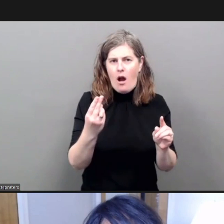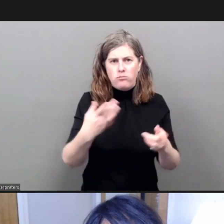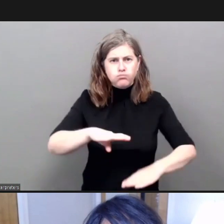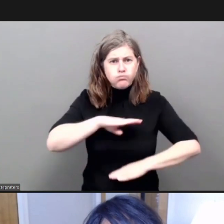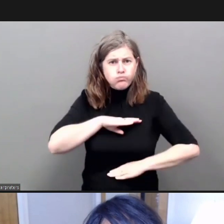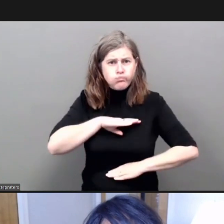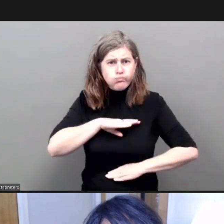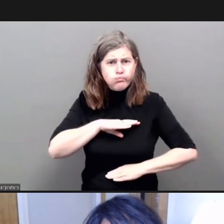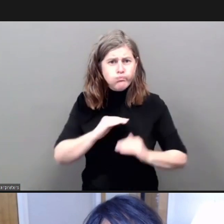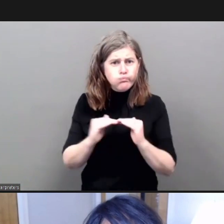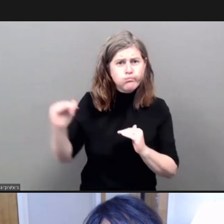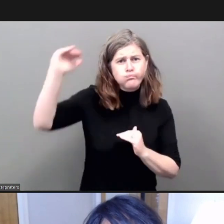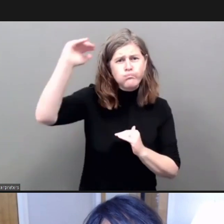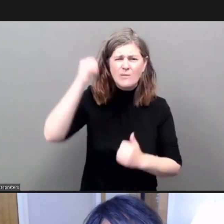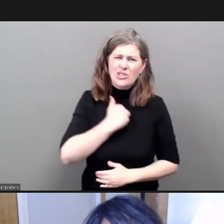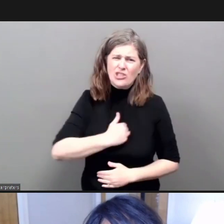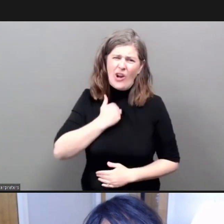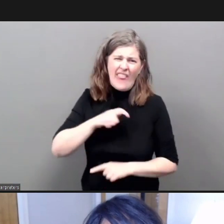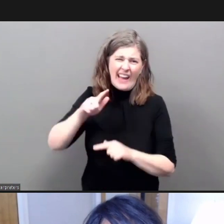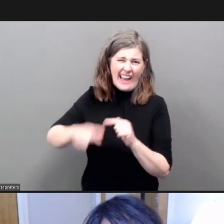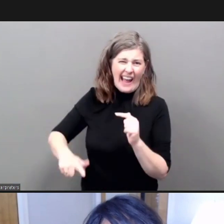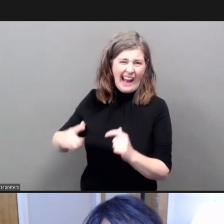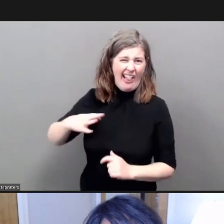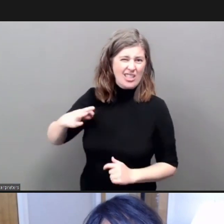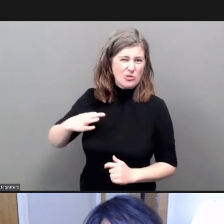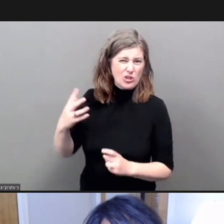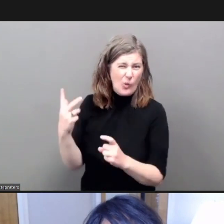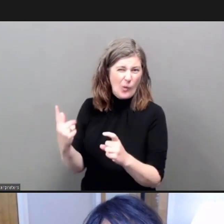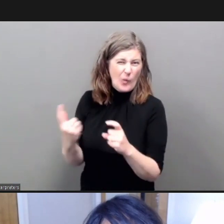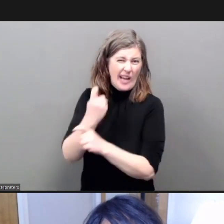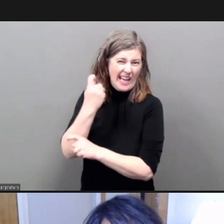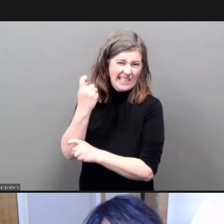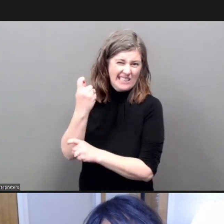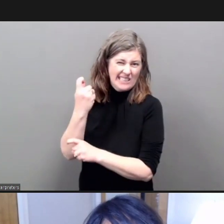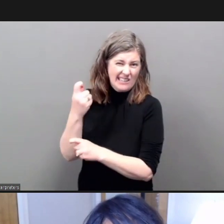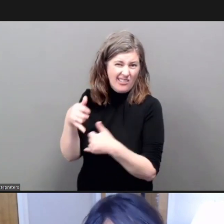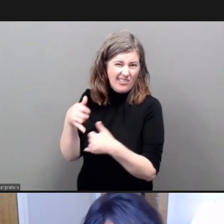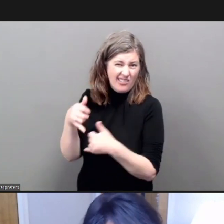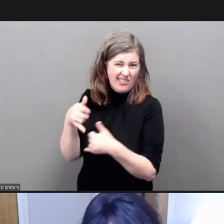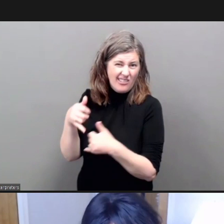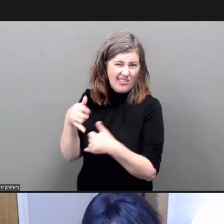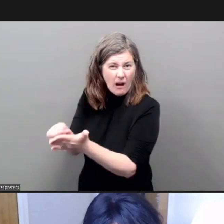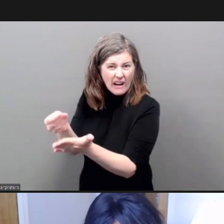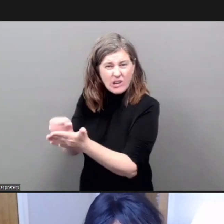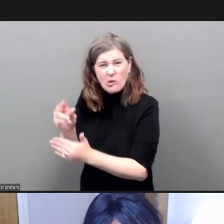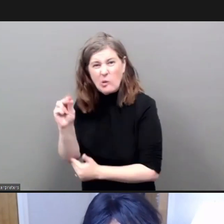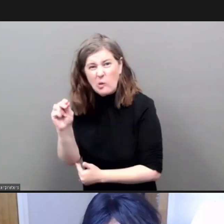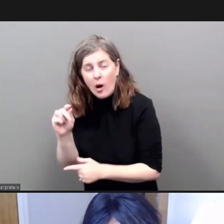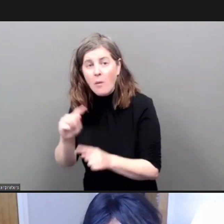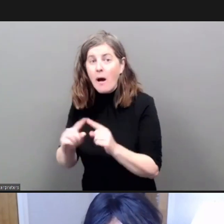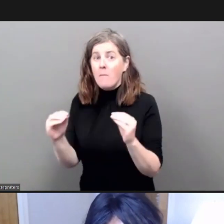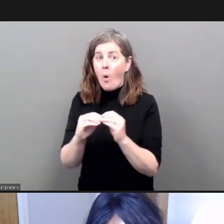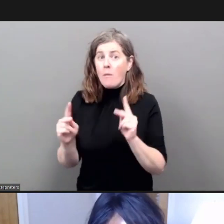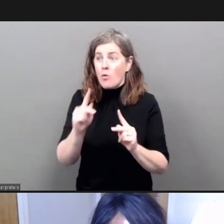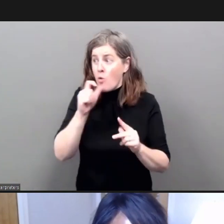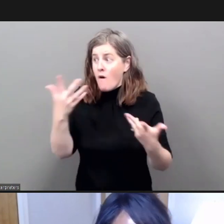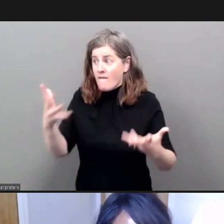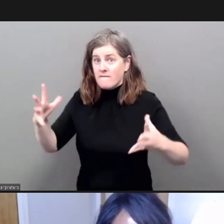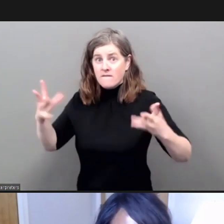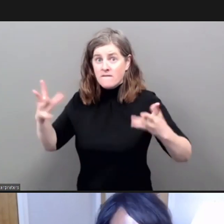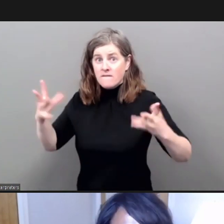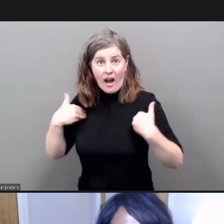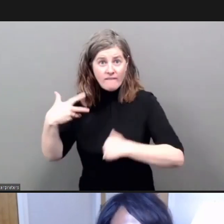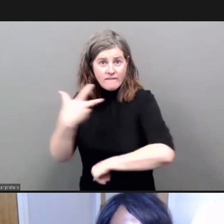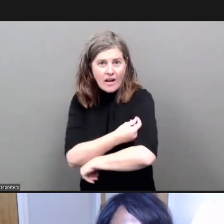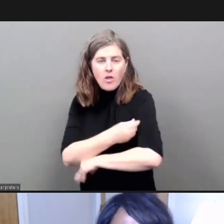camper. I'm sorry that they're not eligible for the lottery, but the more people that are vaccinated, the safer